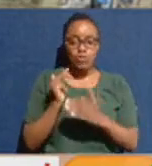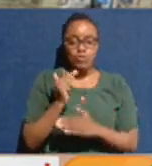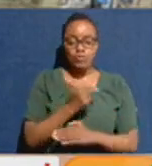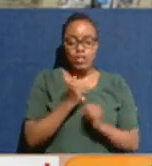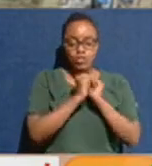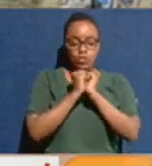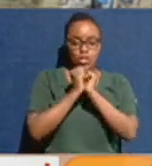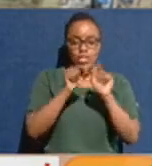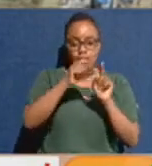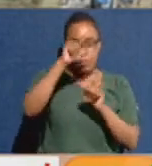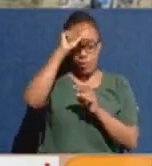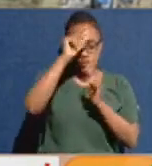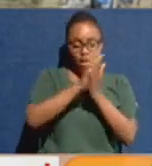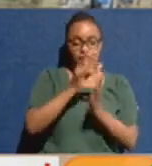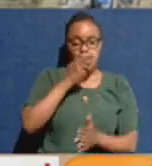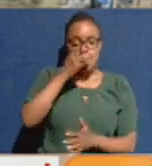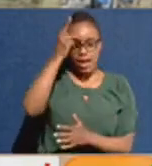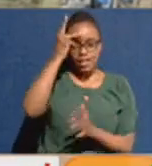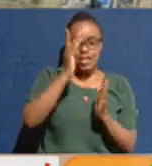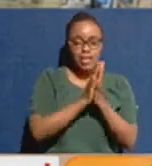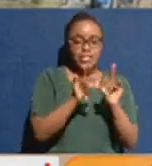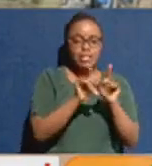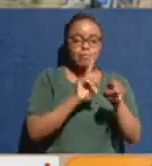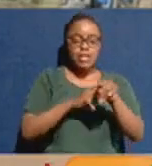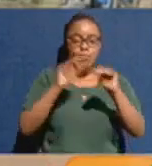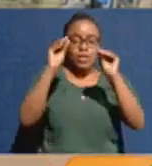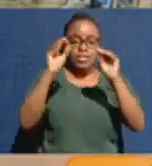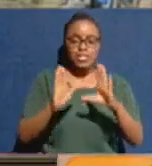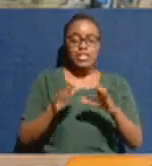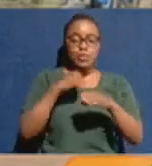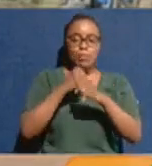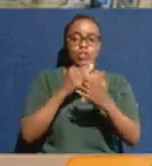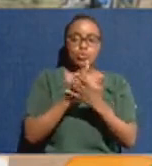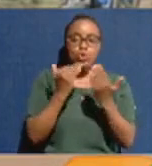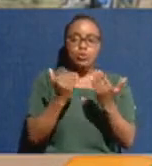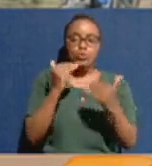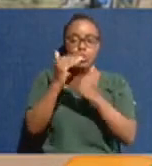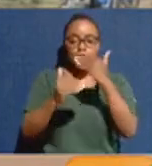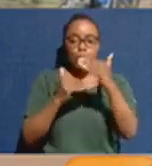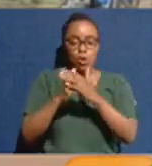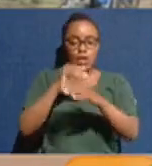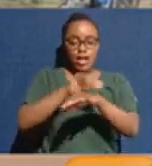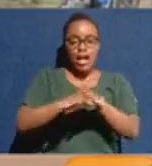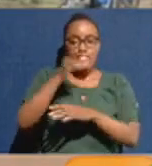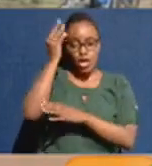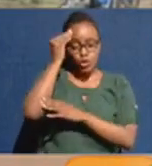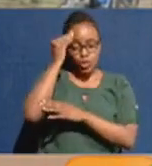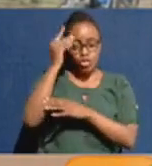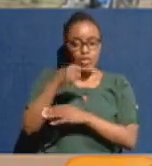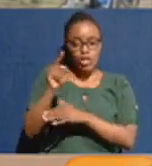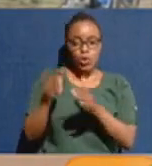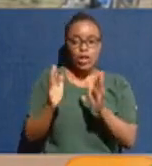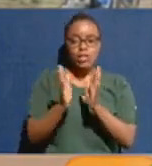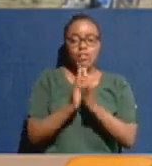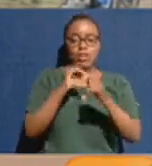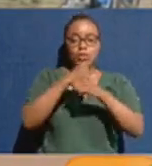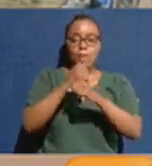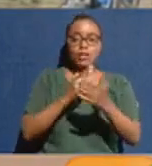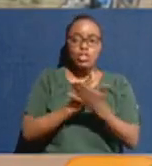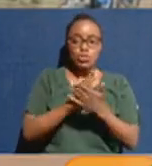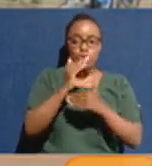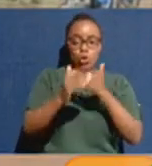serikali, tukiwa wasasi na tukiwa walimu, tuhakikishe watoto wote wanapata masomo vilivyo, na tuhakikishe